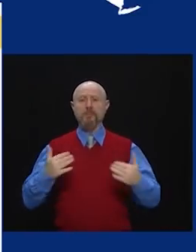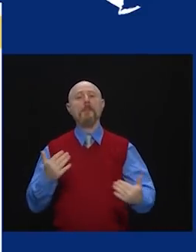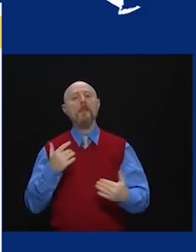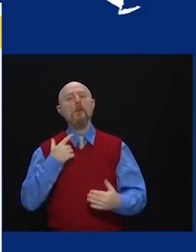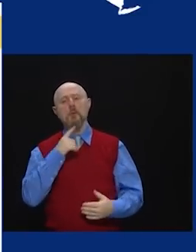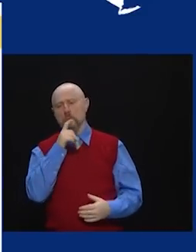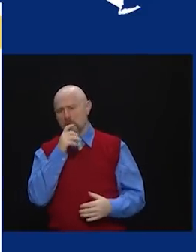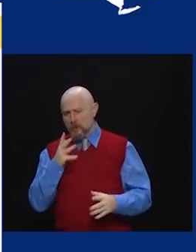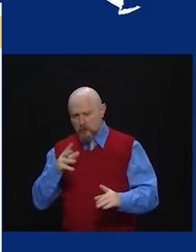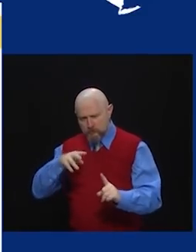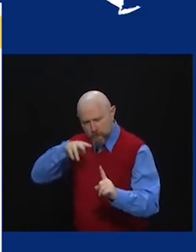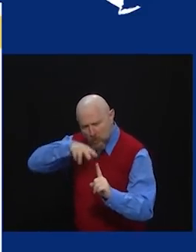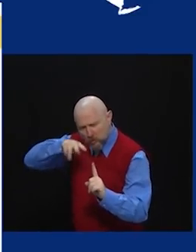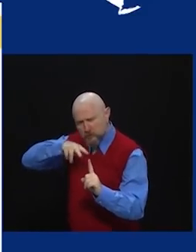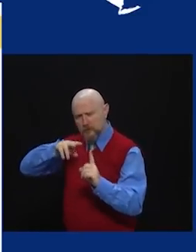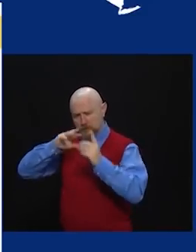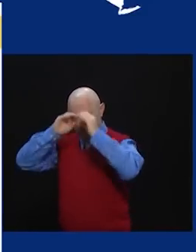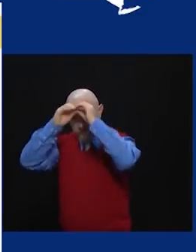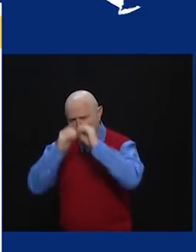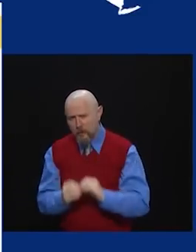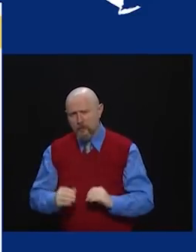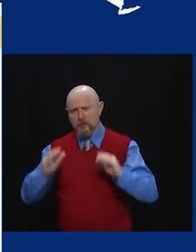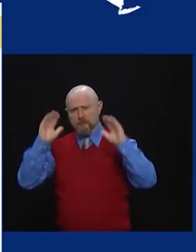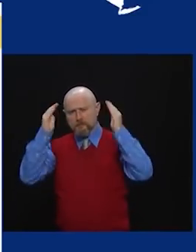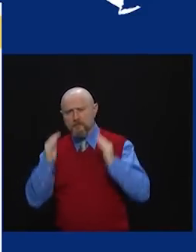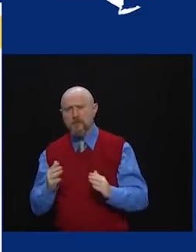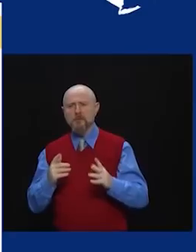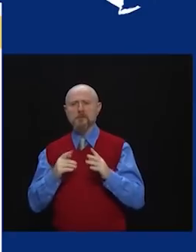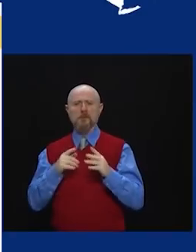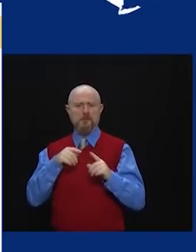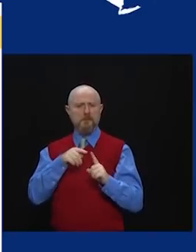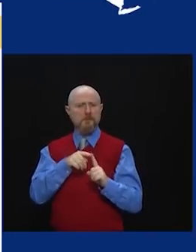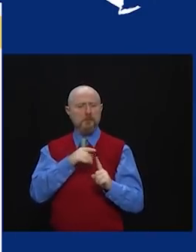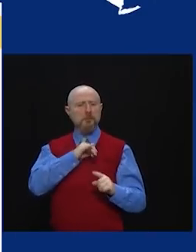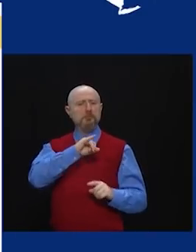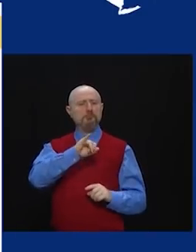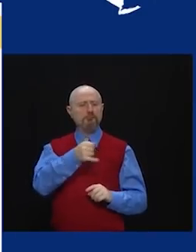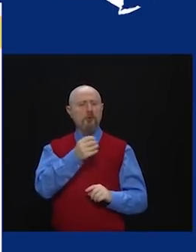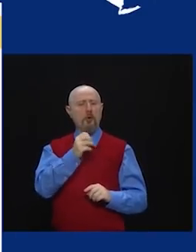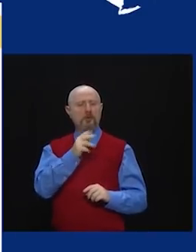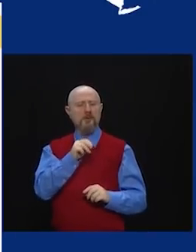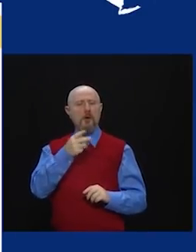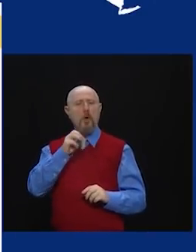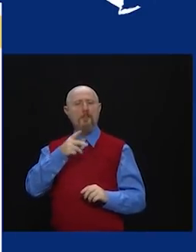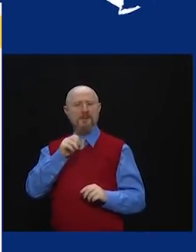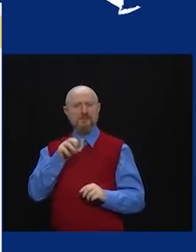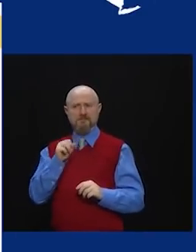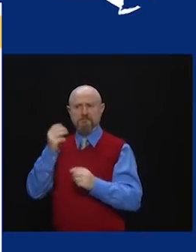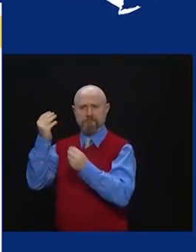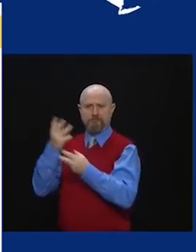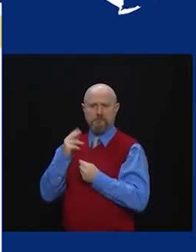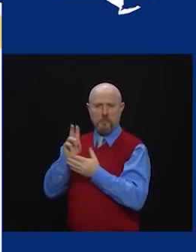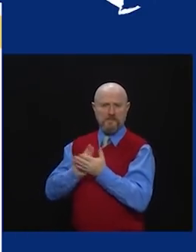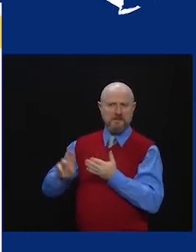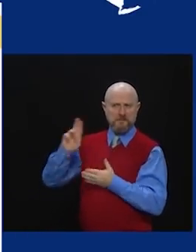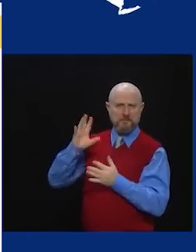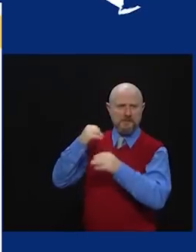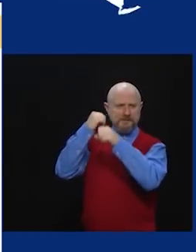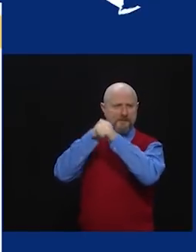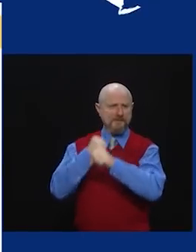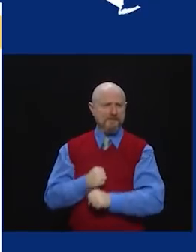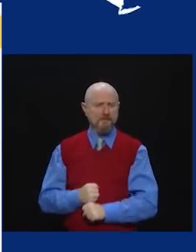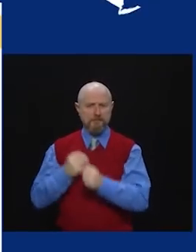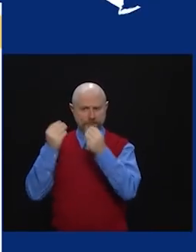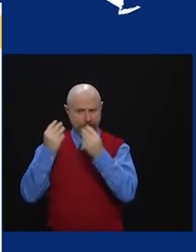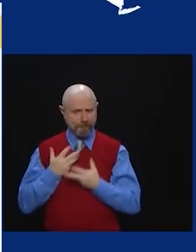trends. So we are testing more without a doubt. A priority of our administration, we've executed it, and now we have the results to show.